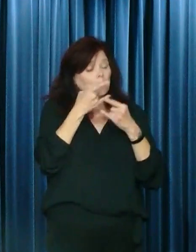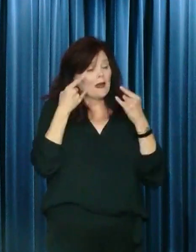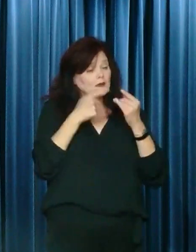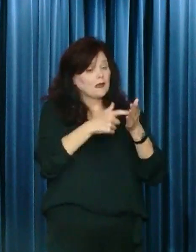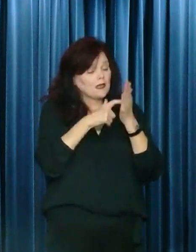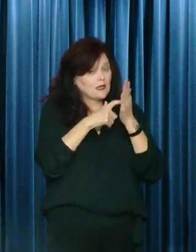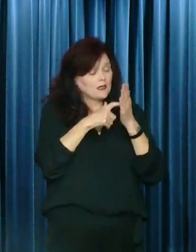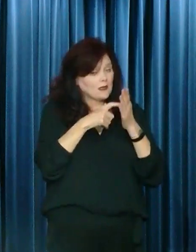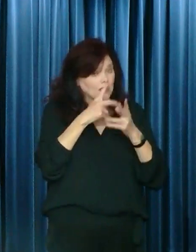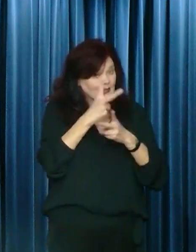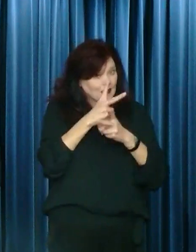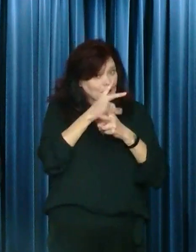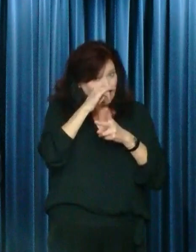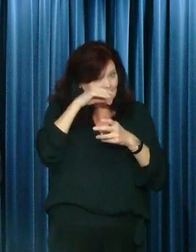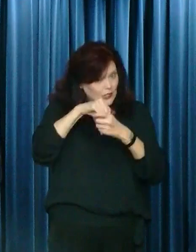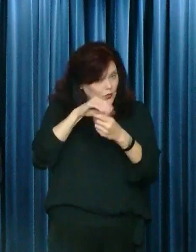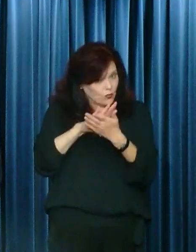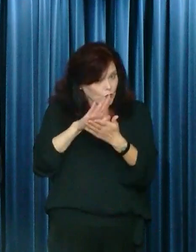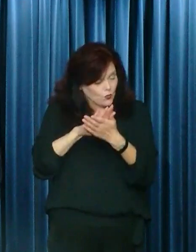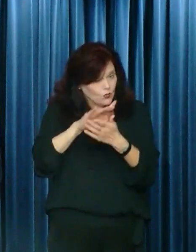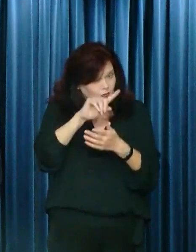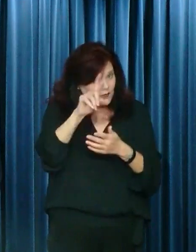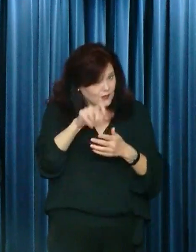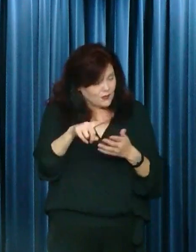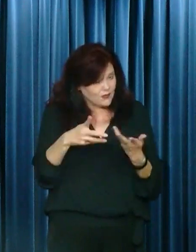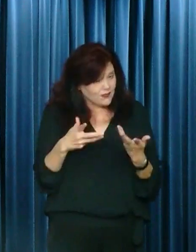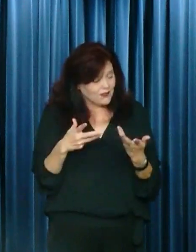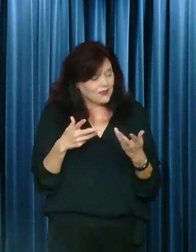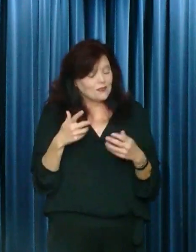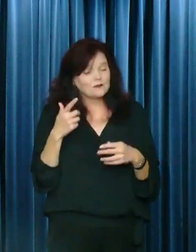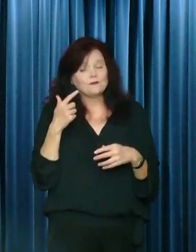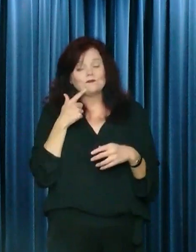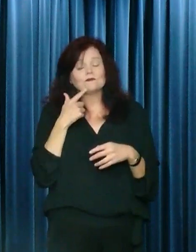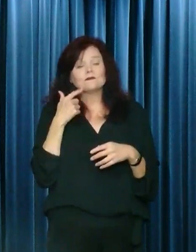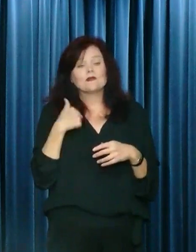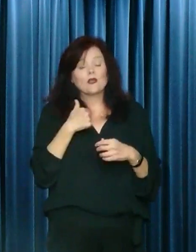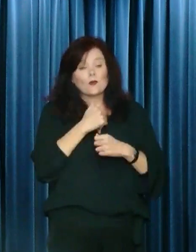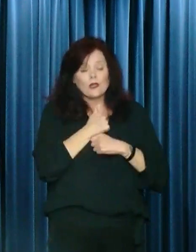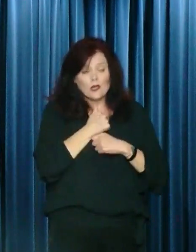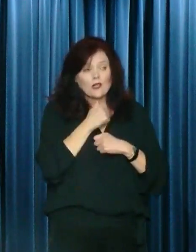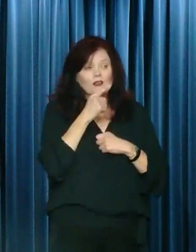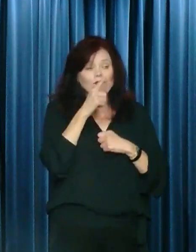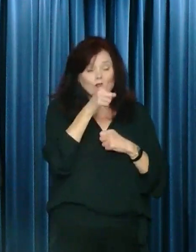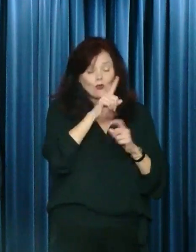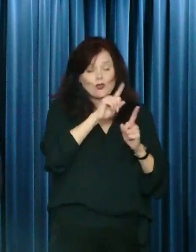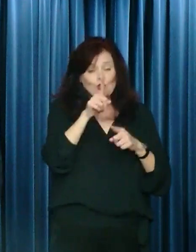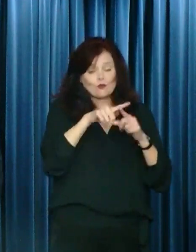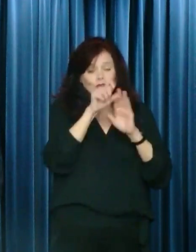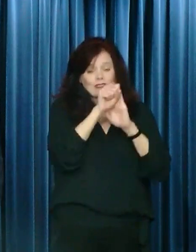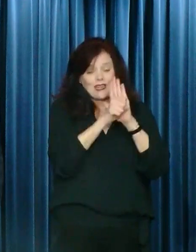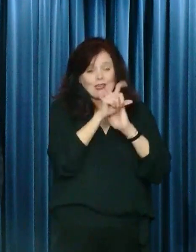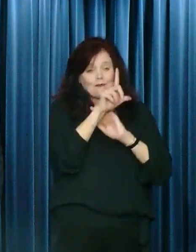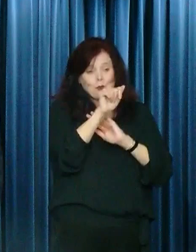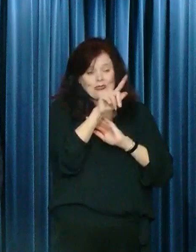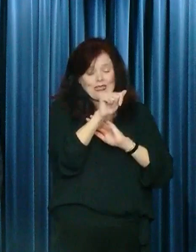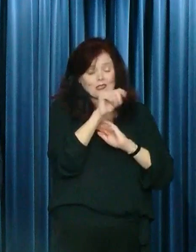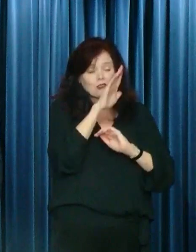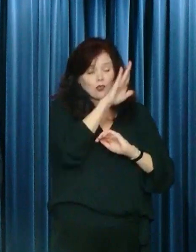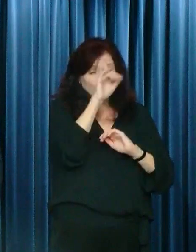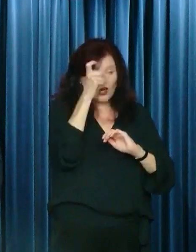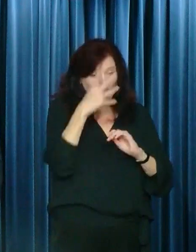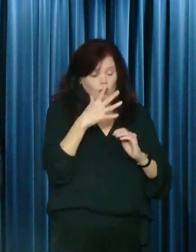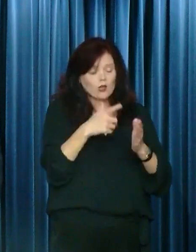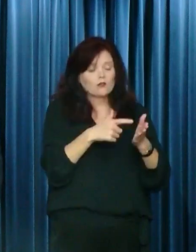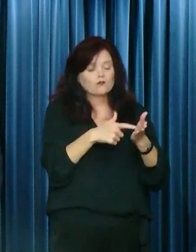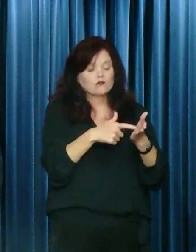year? Well, you know, I'd love for you to go to the state of Louisiana where their governor issued a statewide mask mandate.